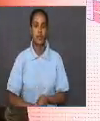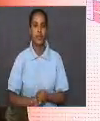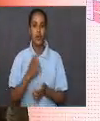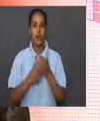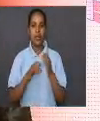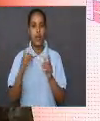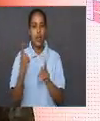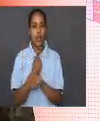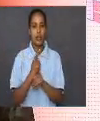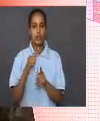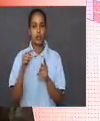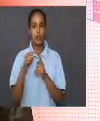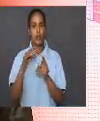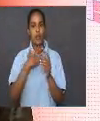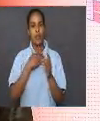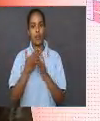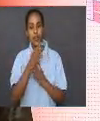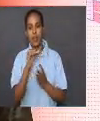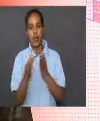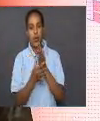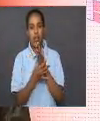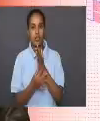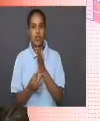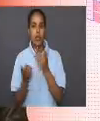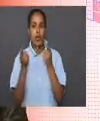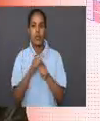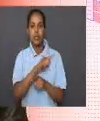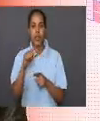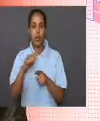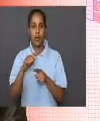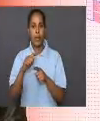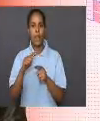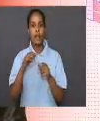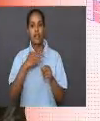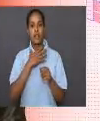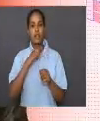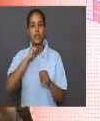What happens to fats and oils when they go rancid?